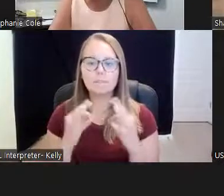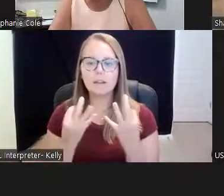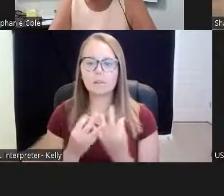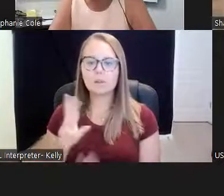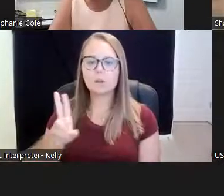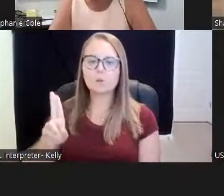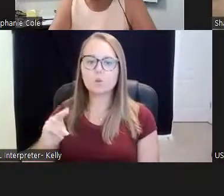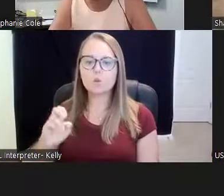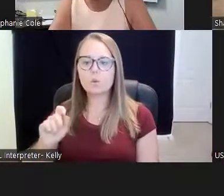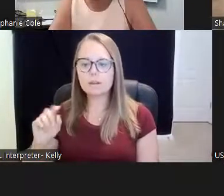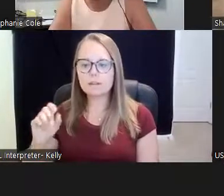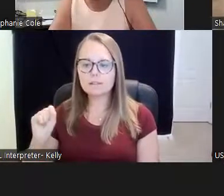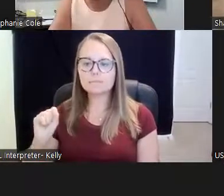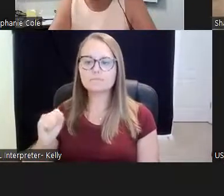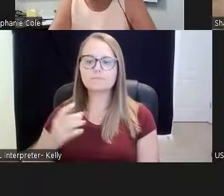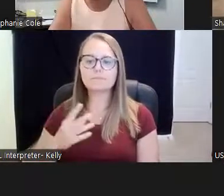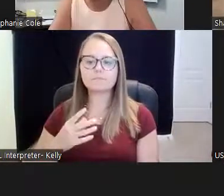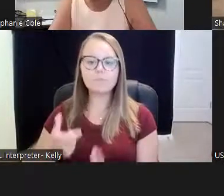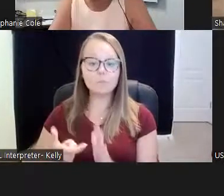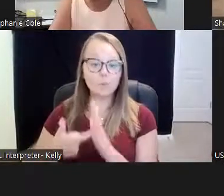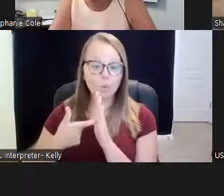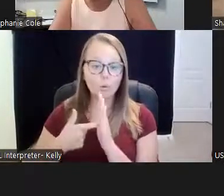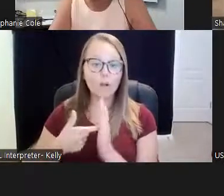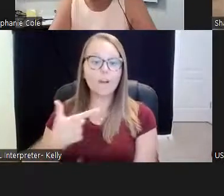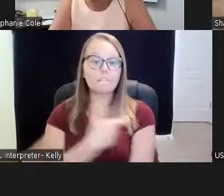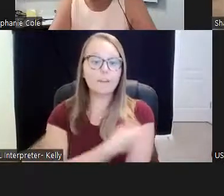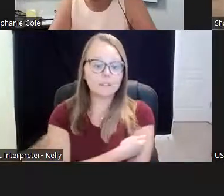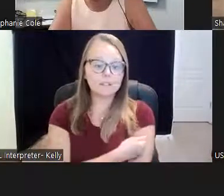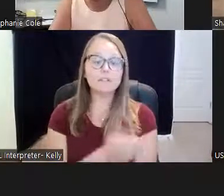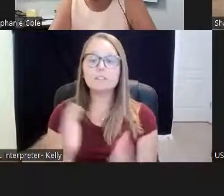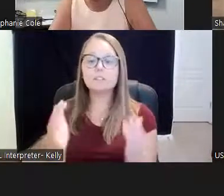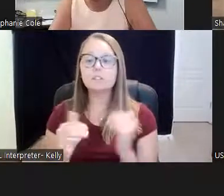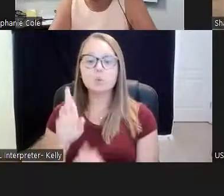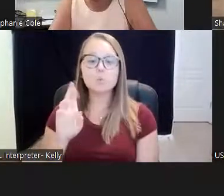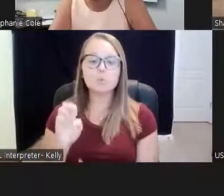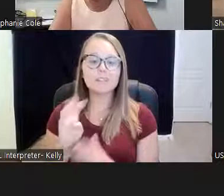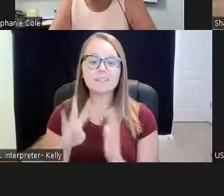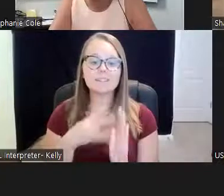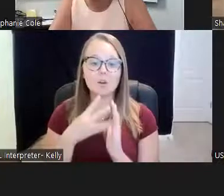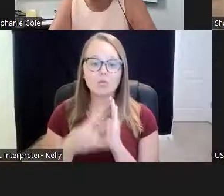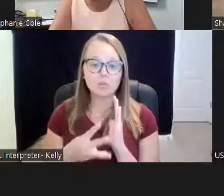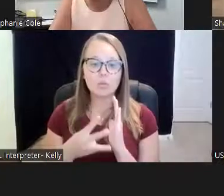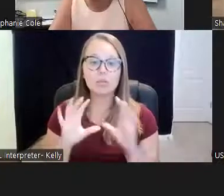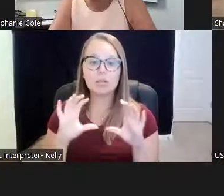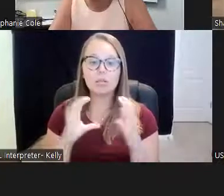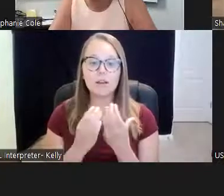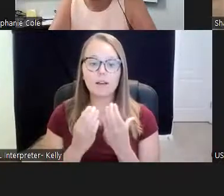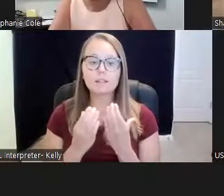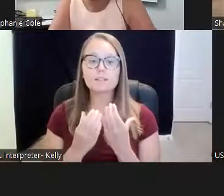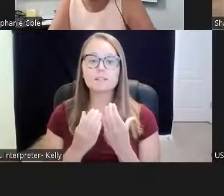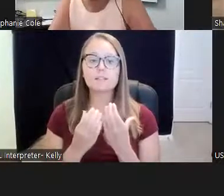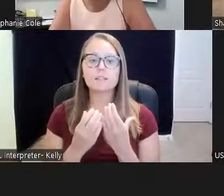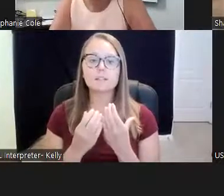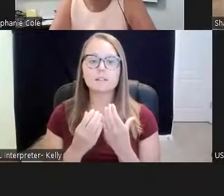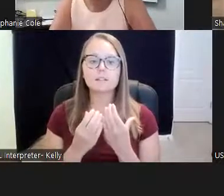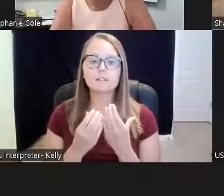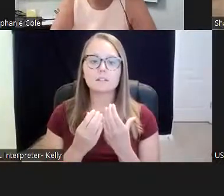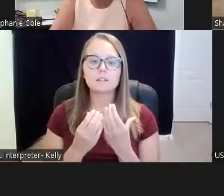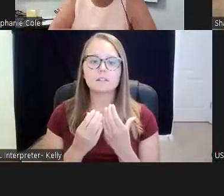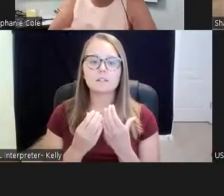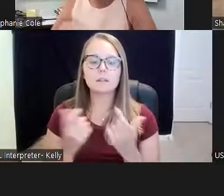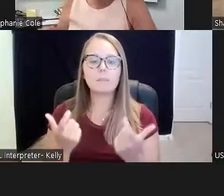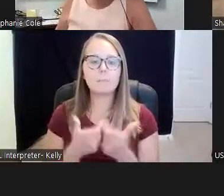to participate, requiring of vaccinations, rescheduling of classes in times of big case